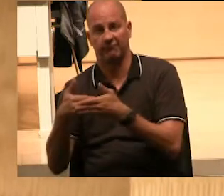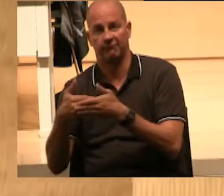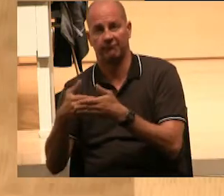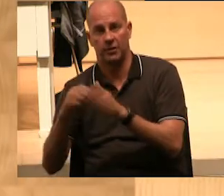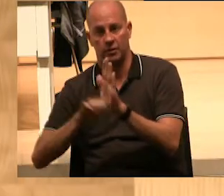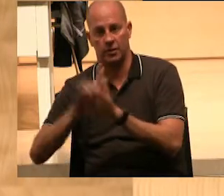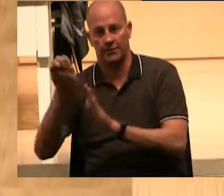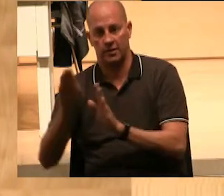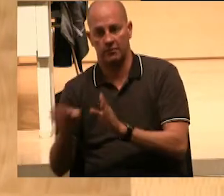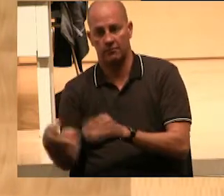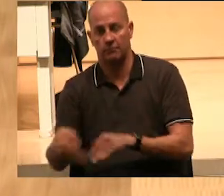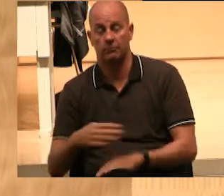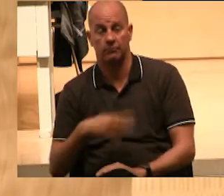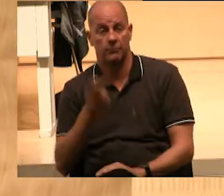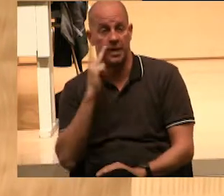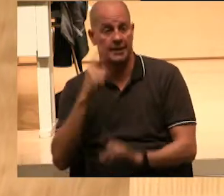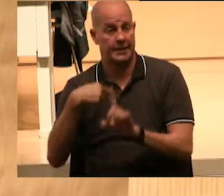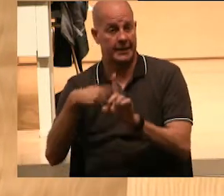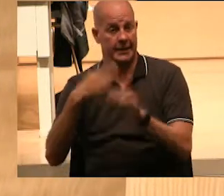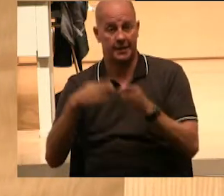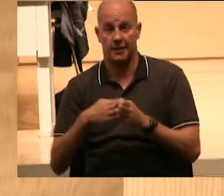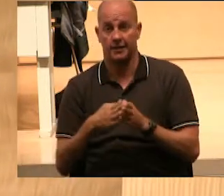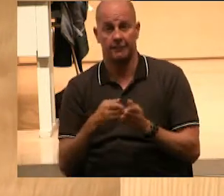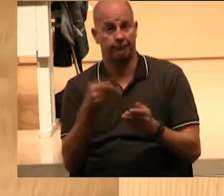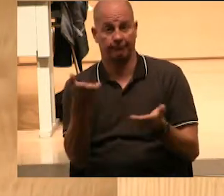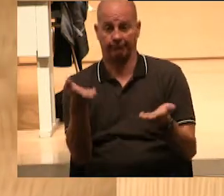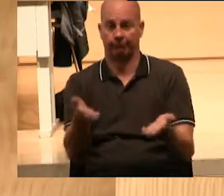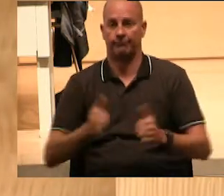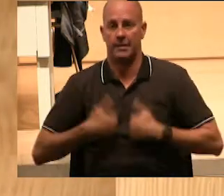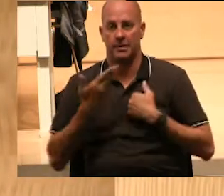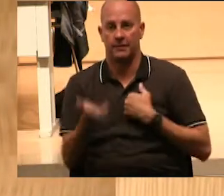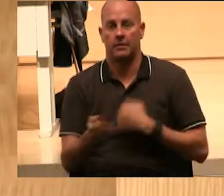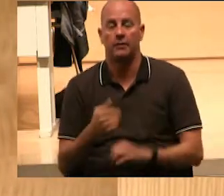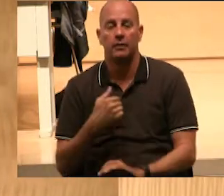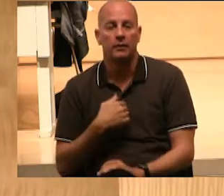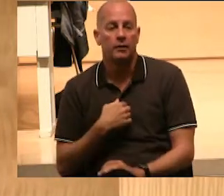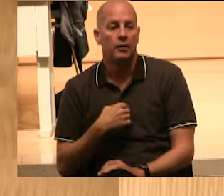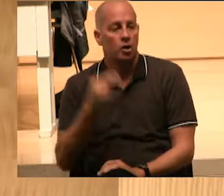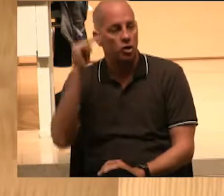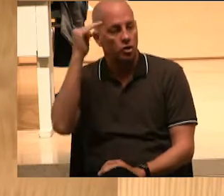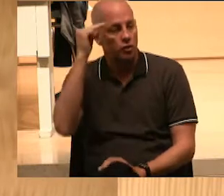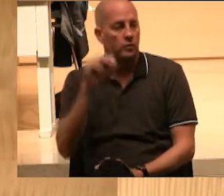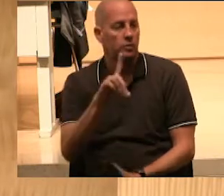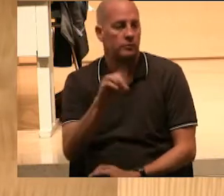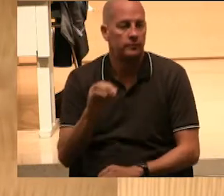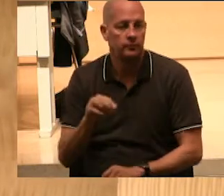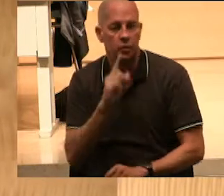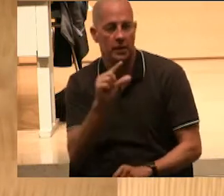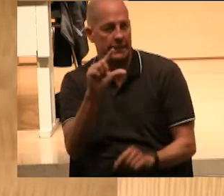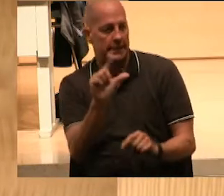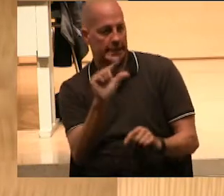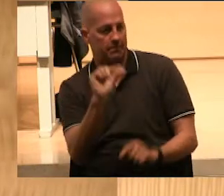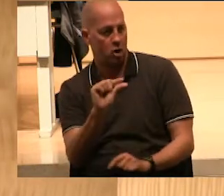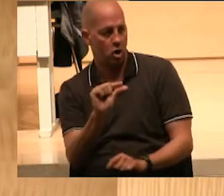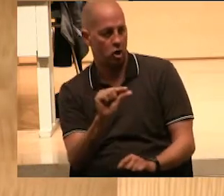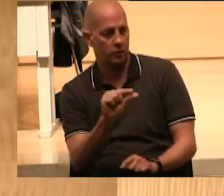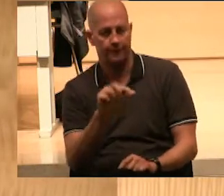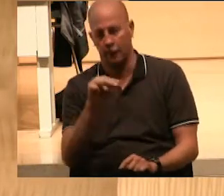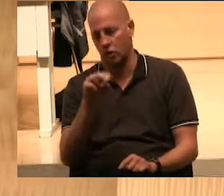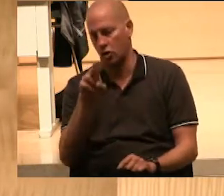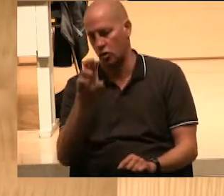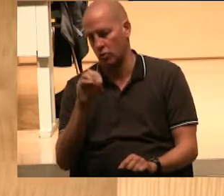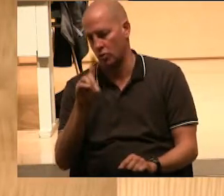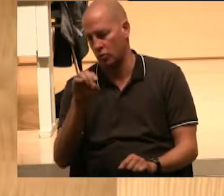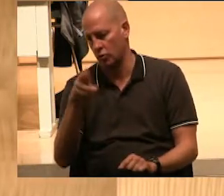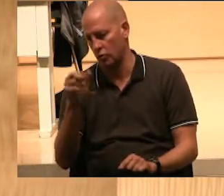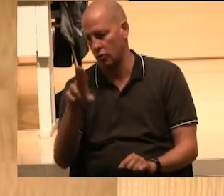I see the tenants in the building. So neurodevelopmental disorders is smaller for a reason. I'm not going to talk much about that because it's not my